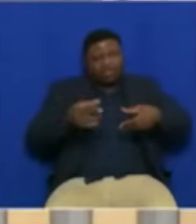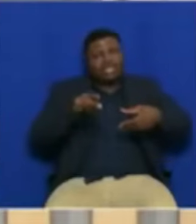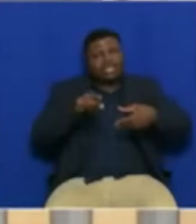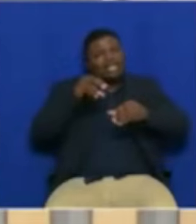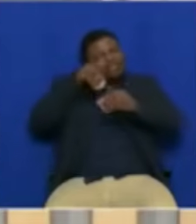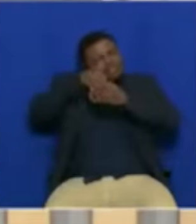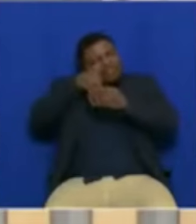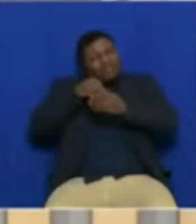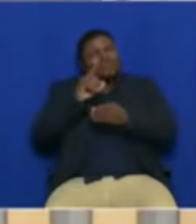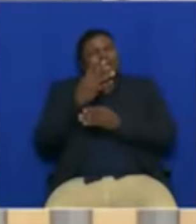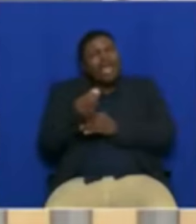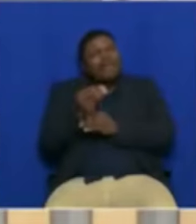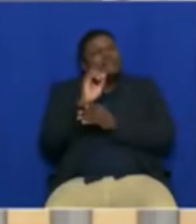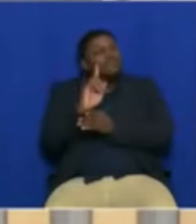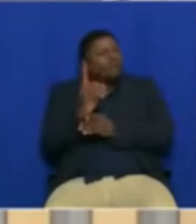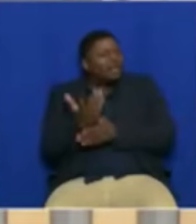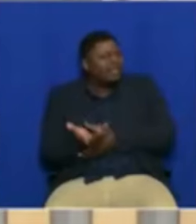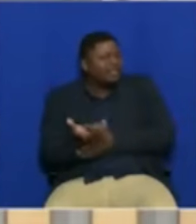on, this